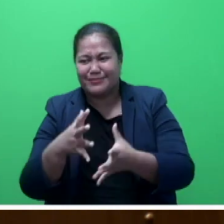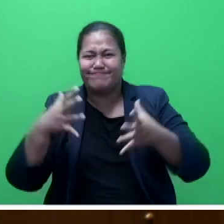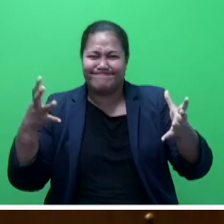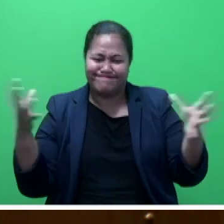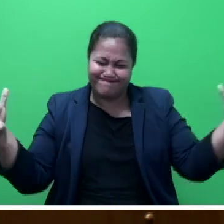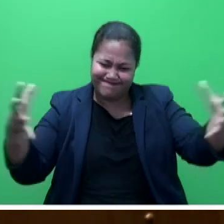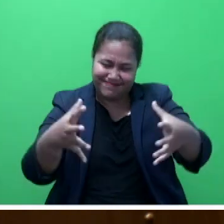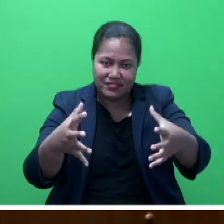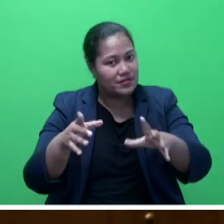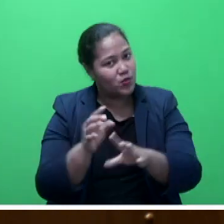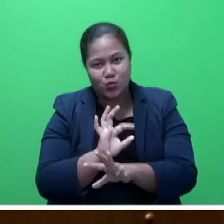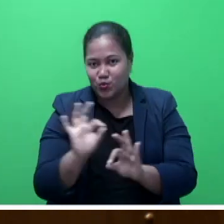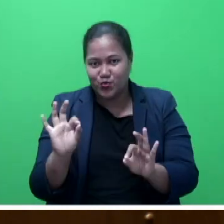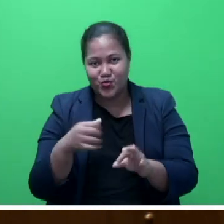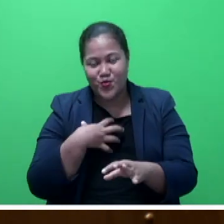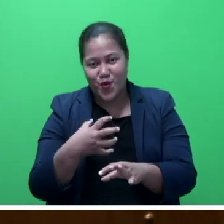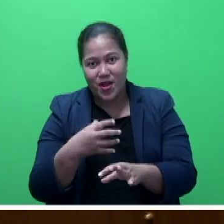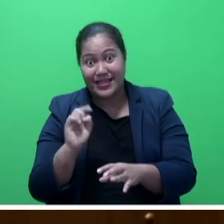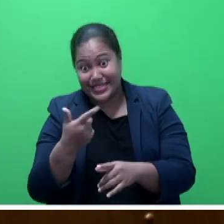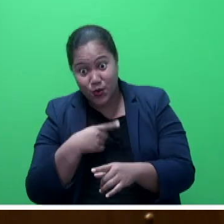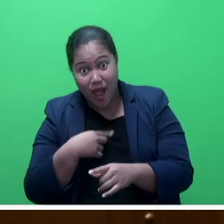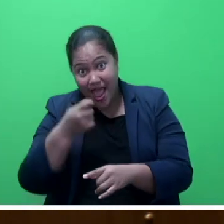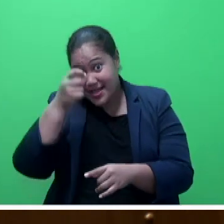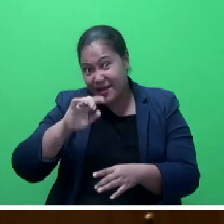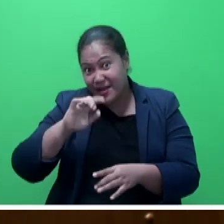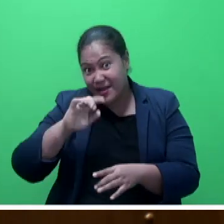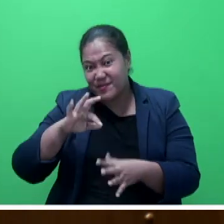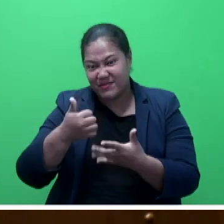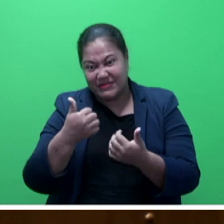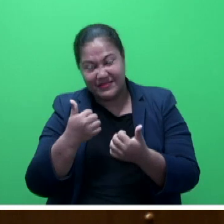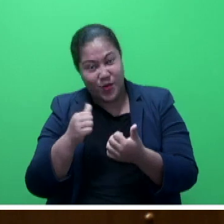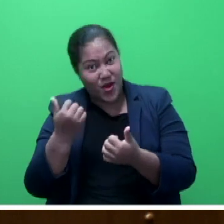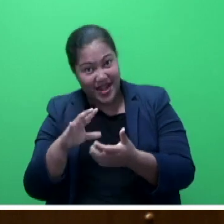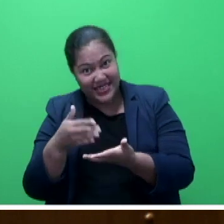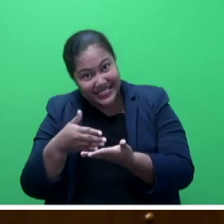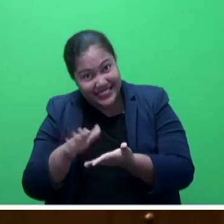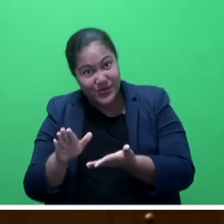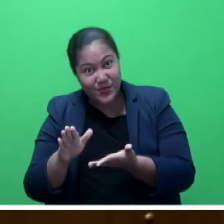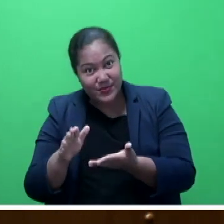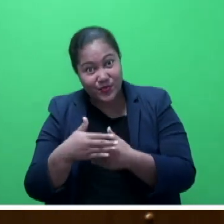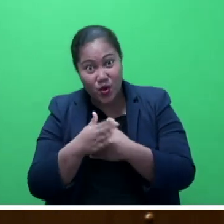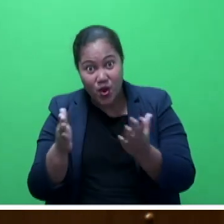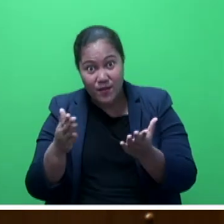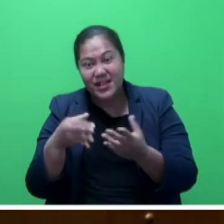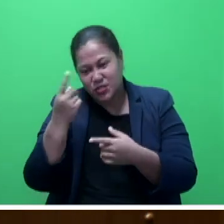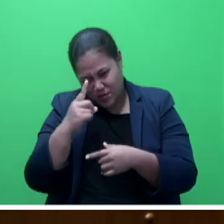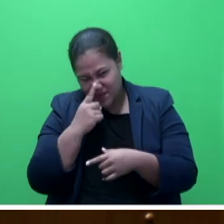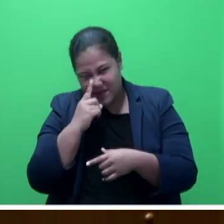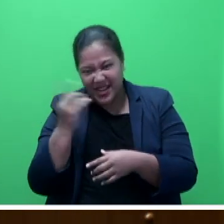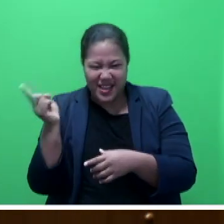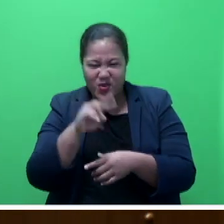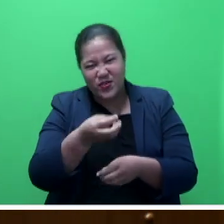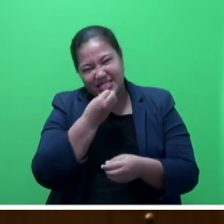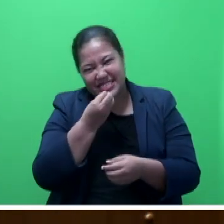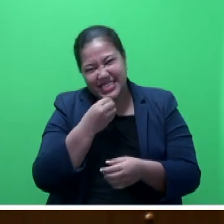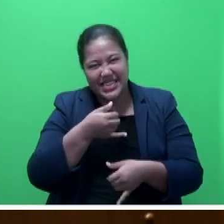gatherings. Those former nightclubs which have been granted approval to operate as venues where people can eat and share drinks with their